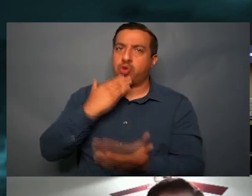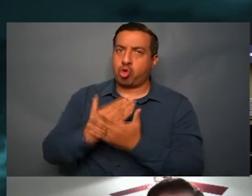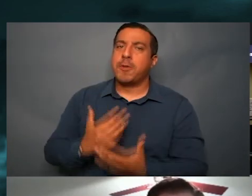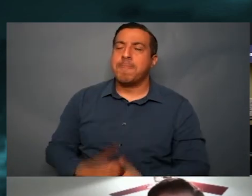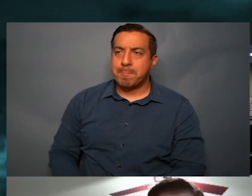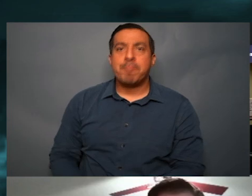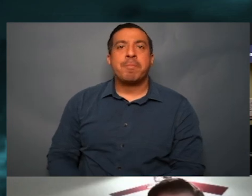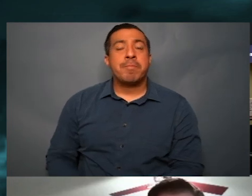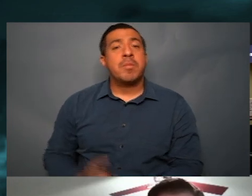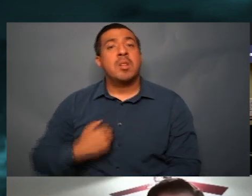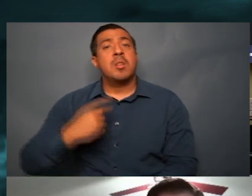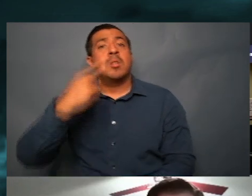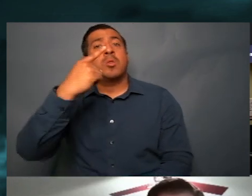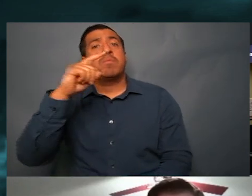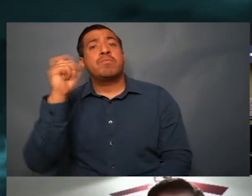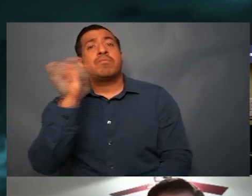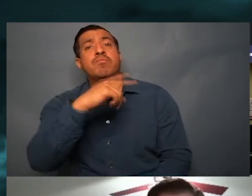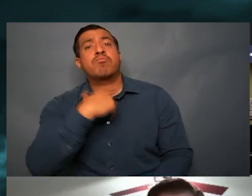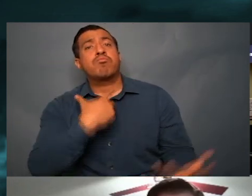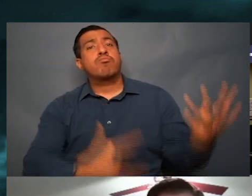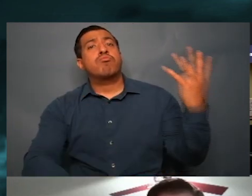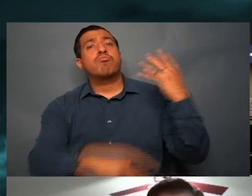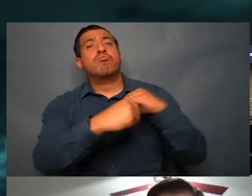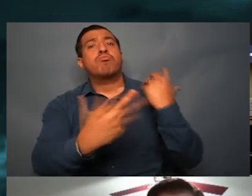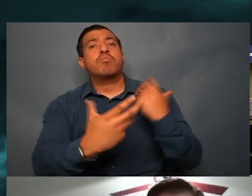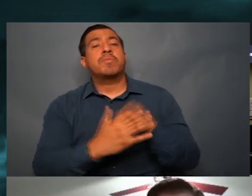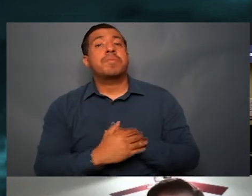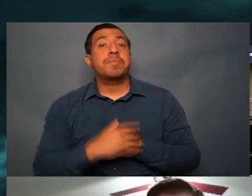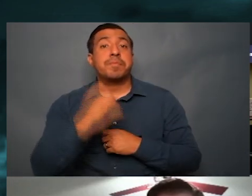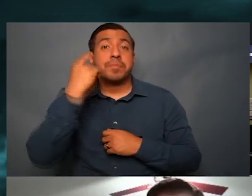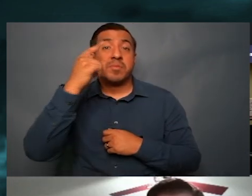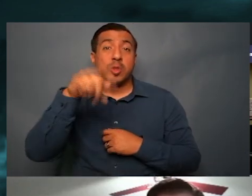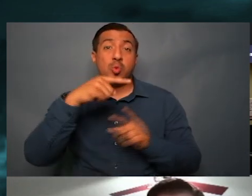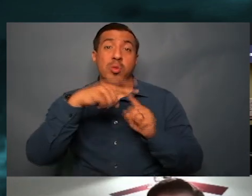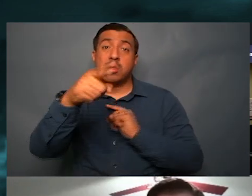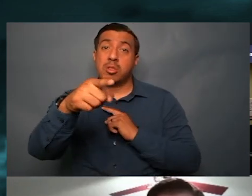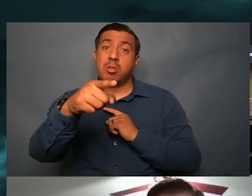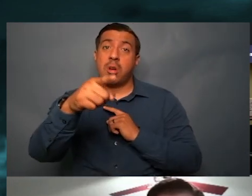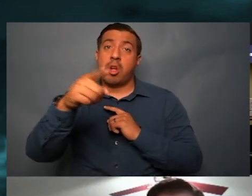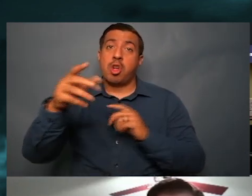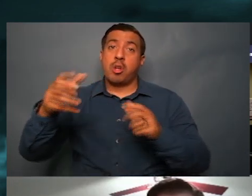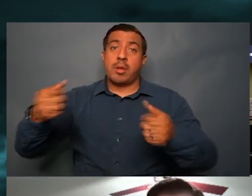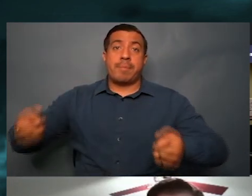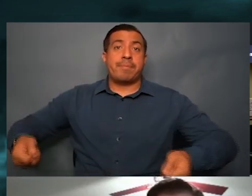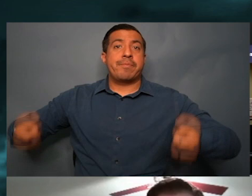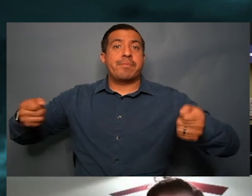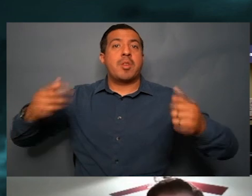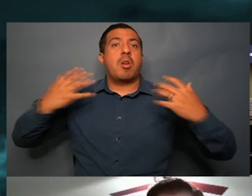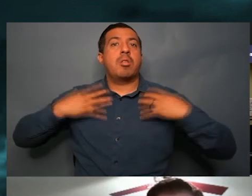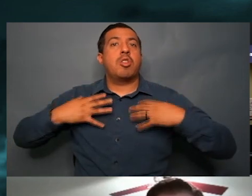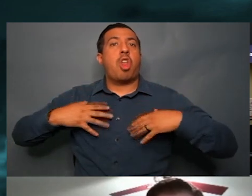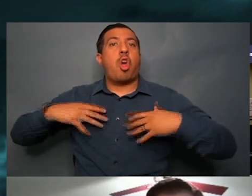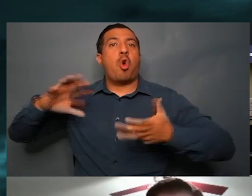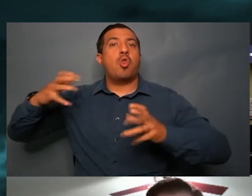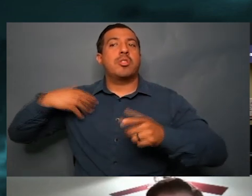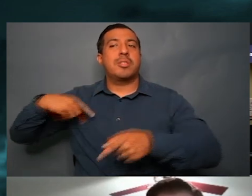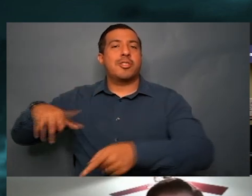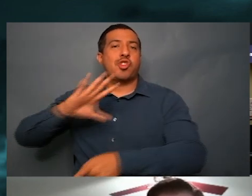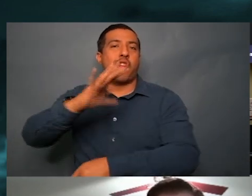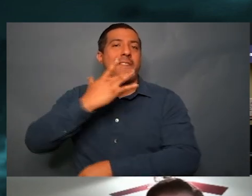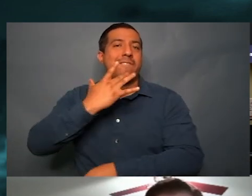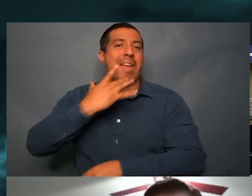One thing that I'll add, and it's more on a lighter note, is if you can grab your laundry basket, that's where all your favorite clothes are, and I'm sure you're going